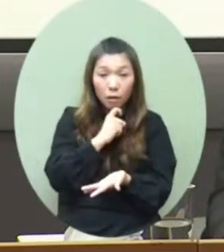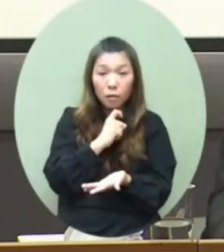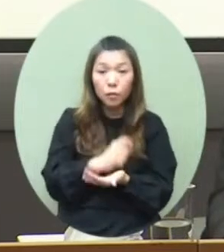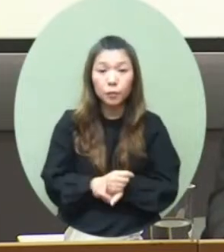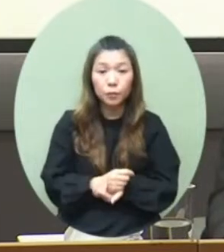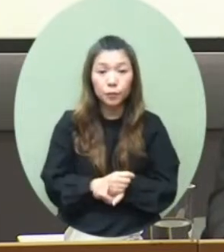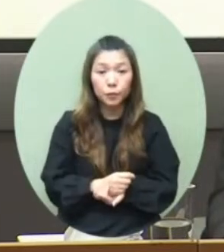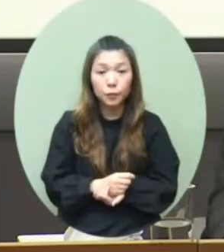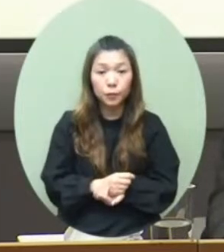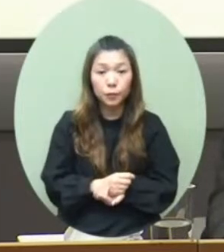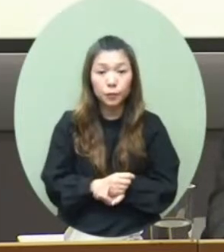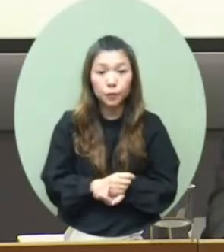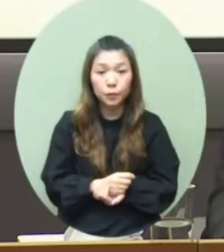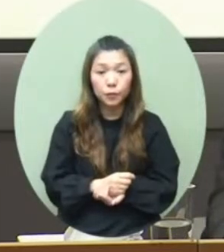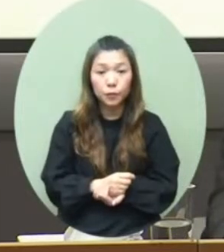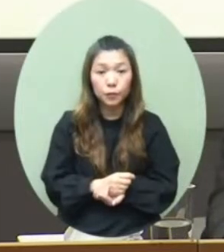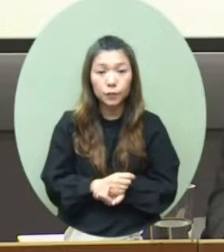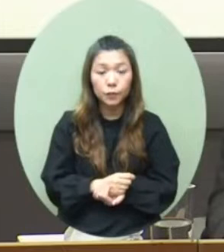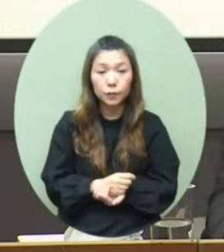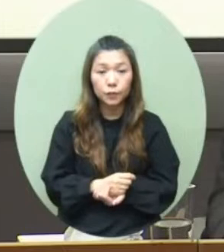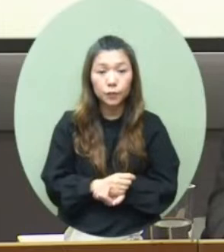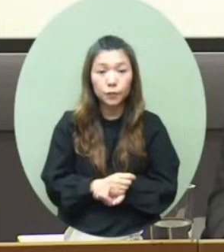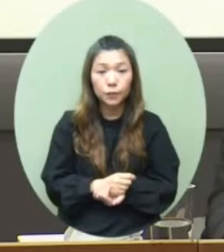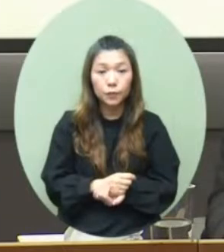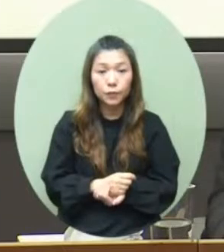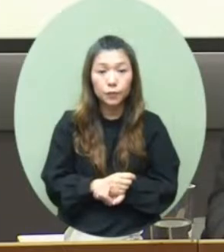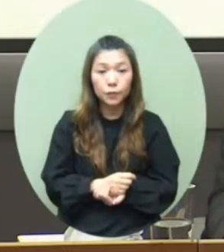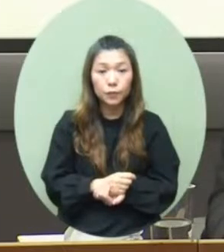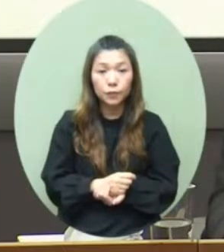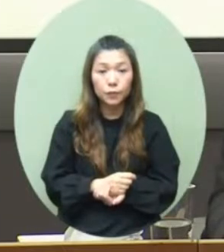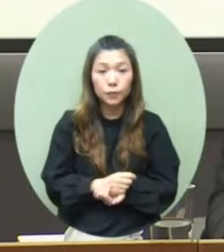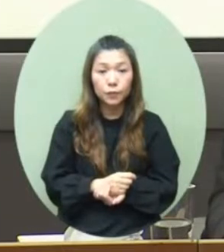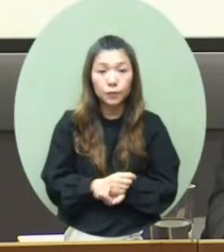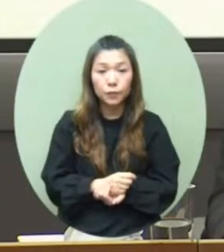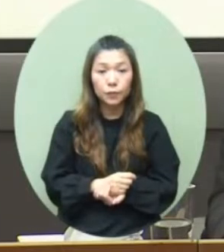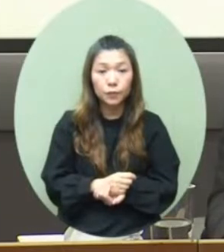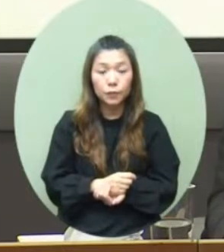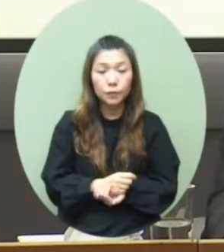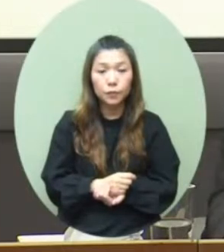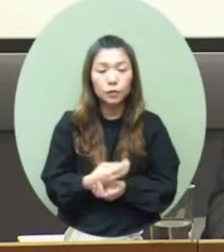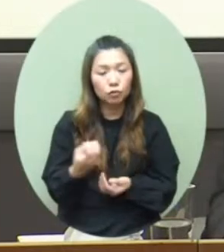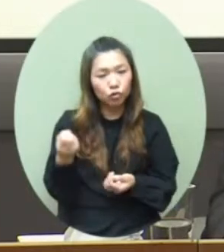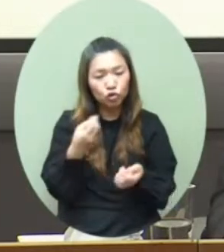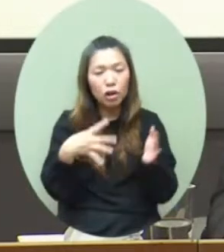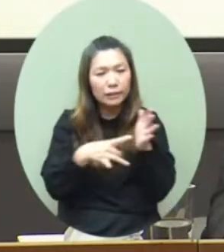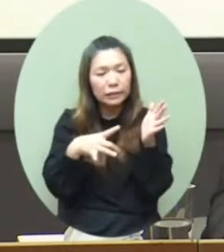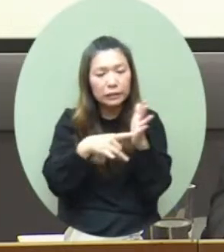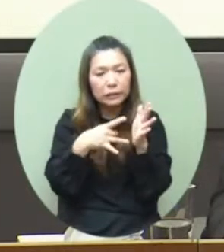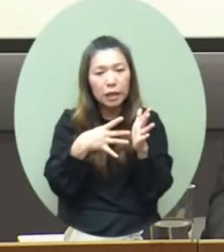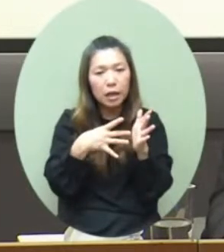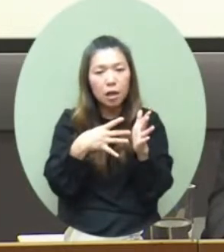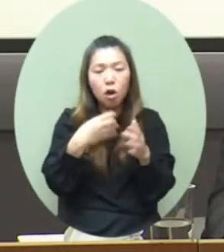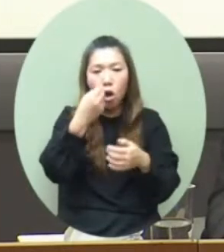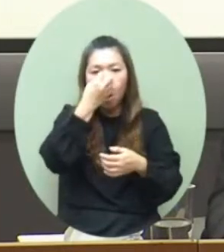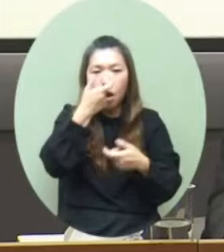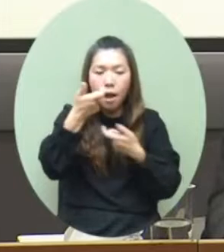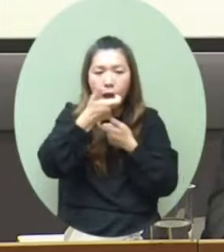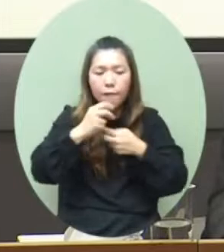support to our economic growth. And you know, in Hong Kong, we have,